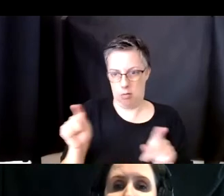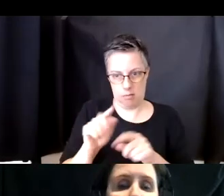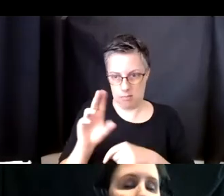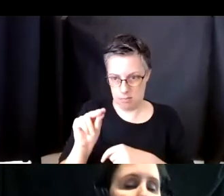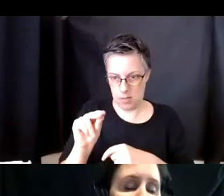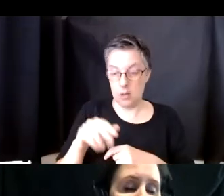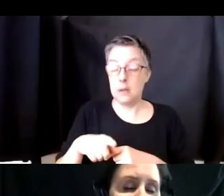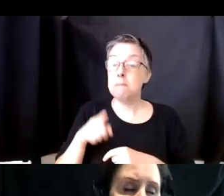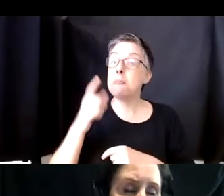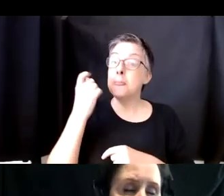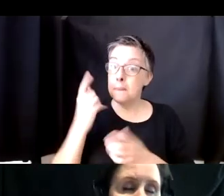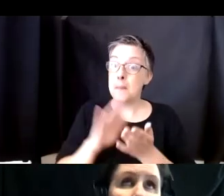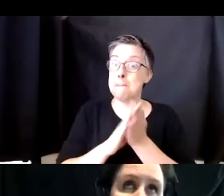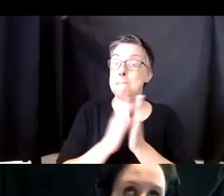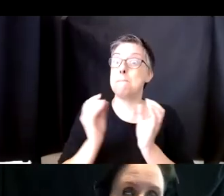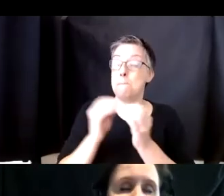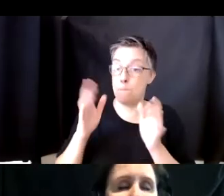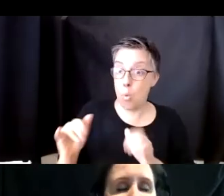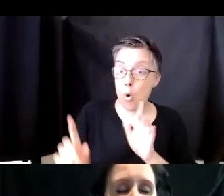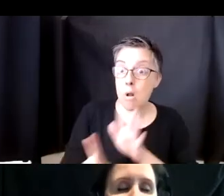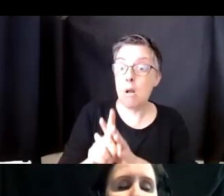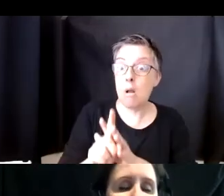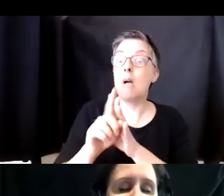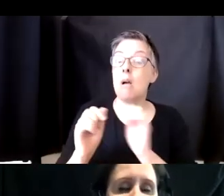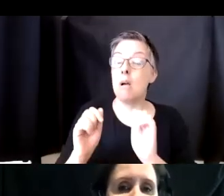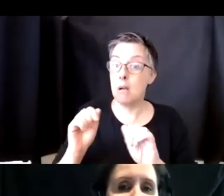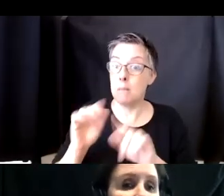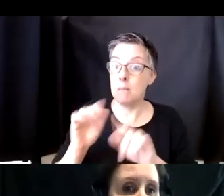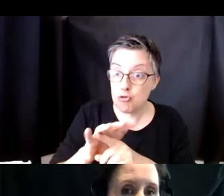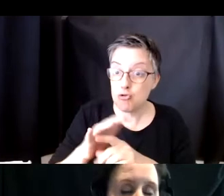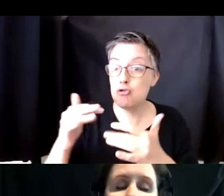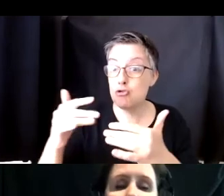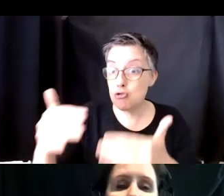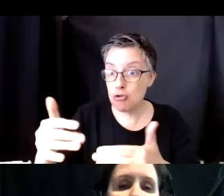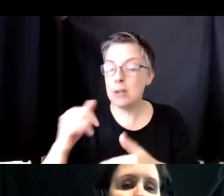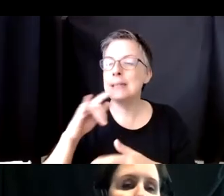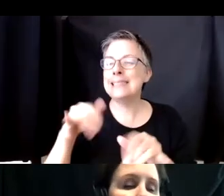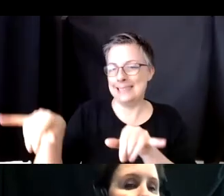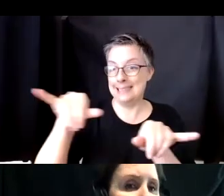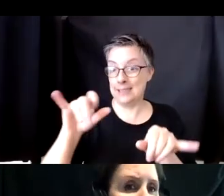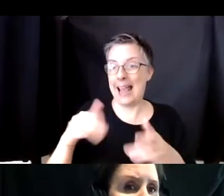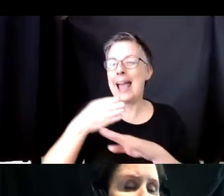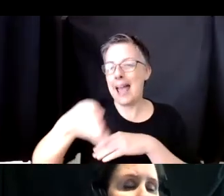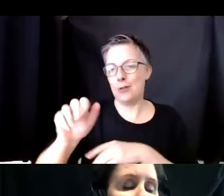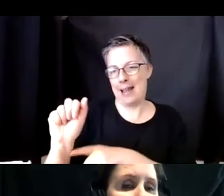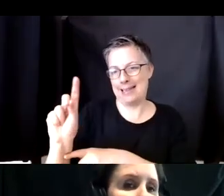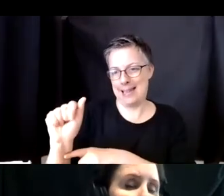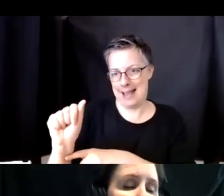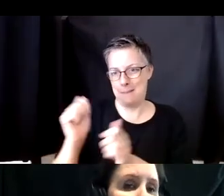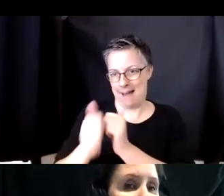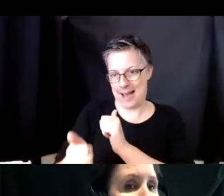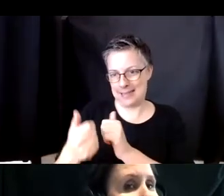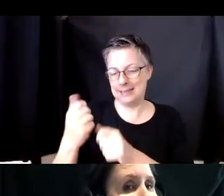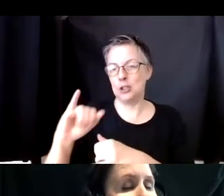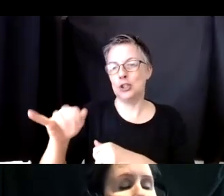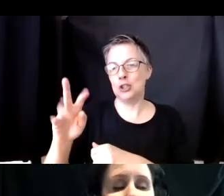it became more common, and slowly over the years, the standard after the American with Disabilities Act was signed